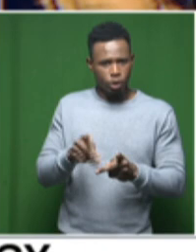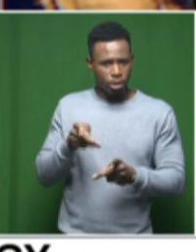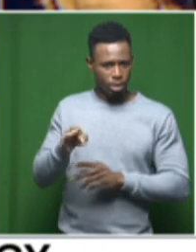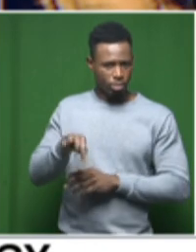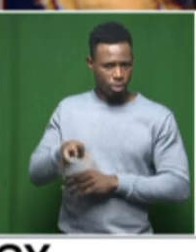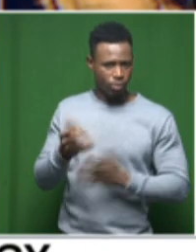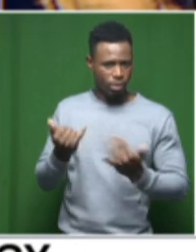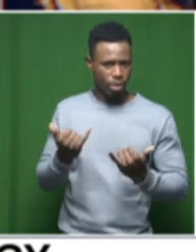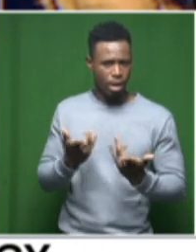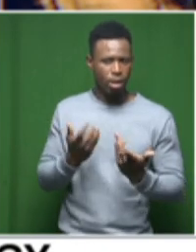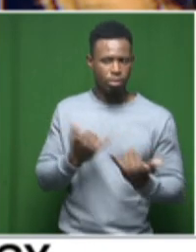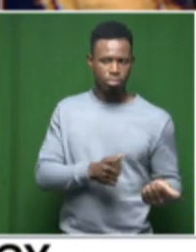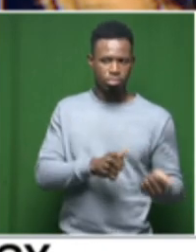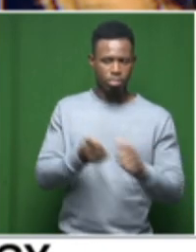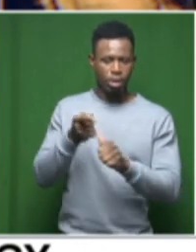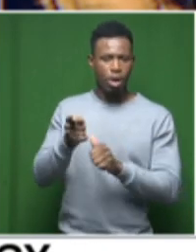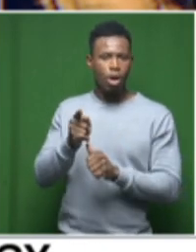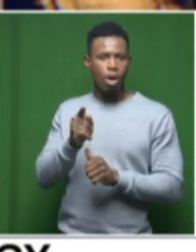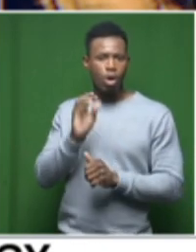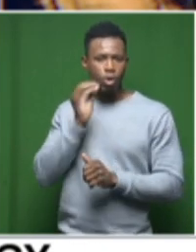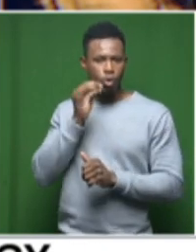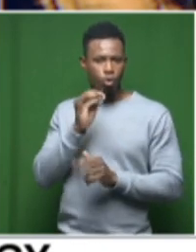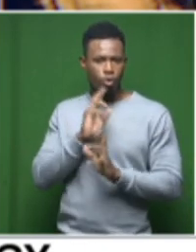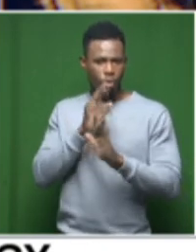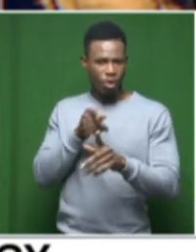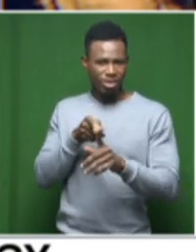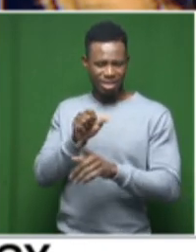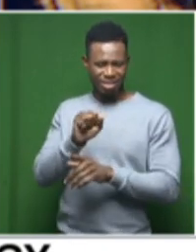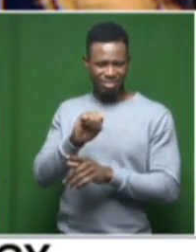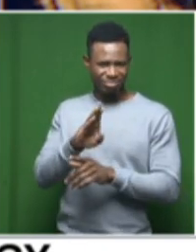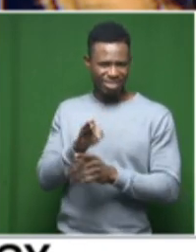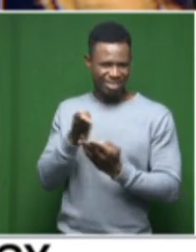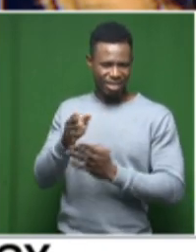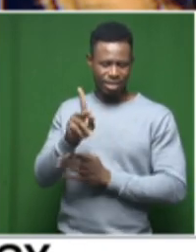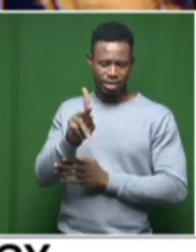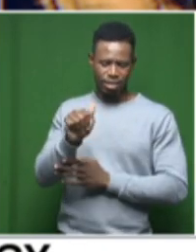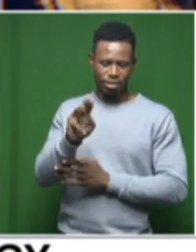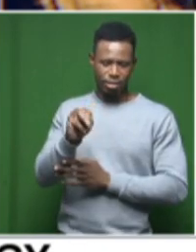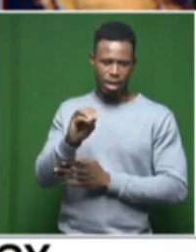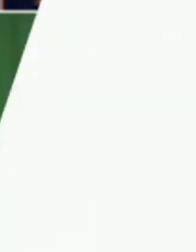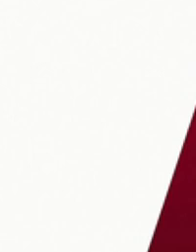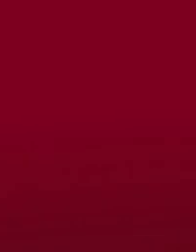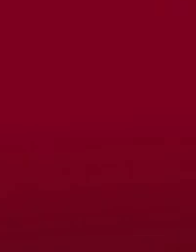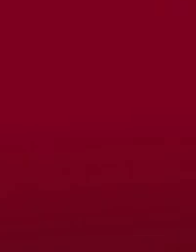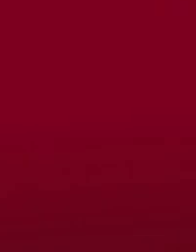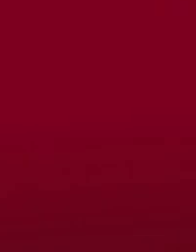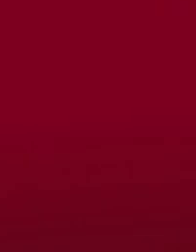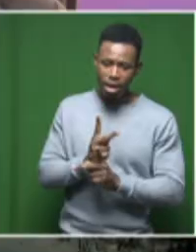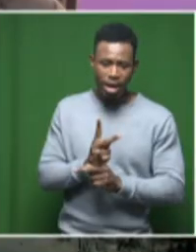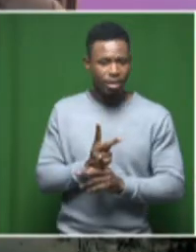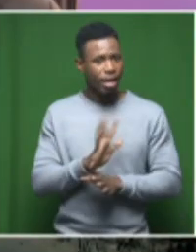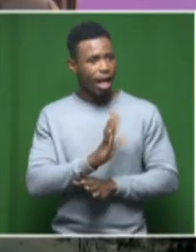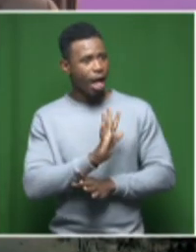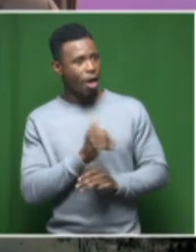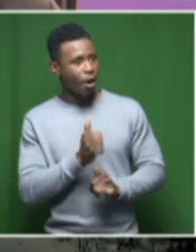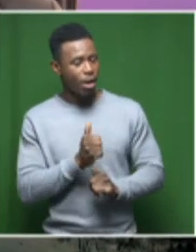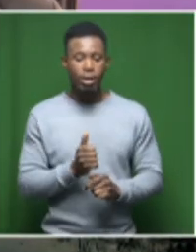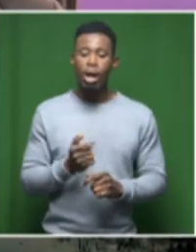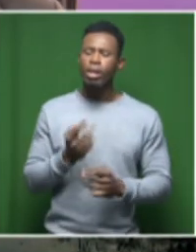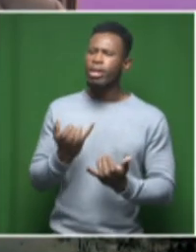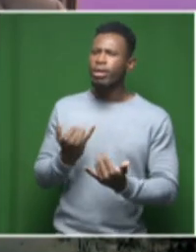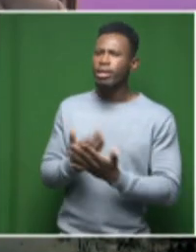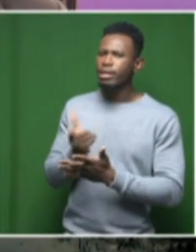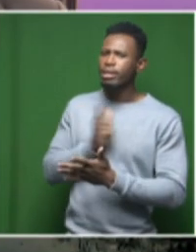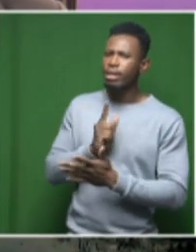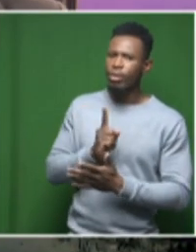we cross to SABC News reporter Kamogelo Seekoei. A very good morning to you again, Kamogelo. Thank you so much for joining us. What can you tell us at this point?